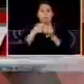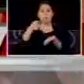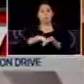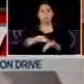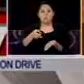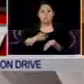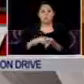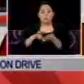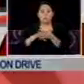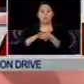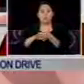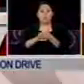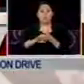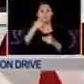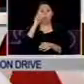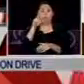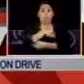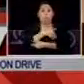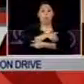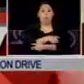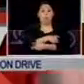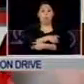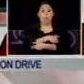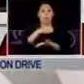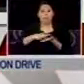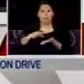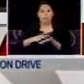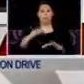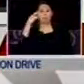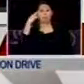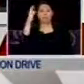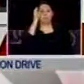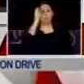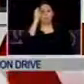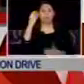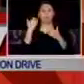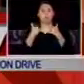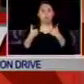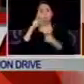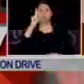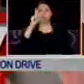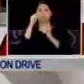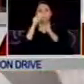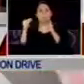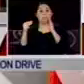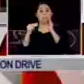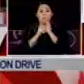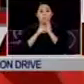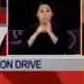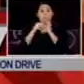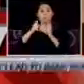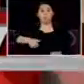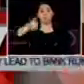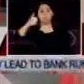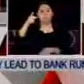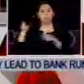account under the name Renato Corona, which won 1 million pesos in the PS Bank Monthly Millions Raffle Promo